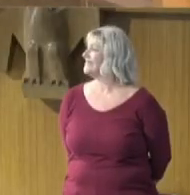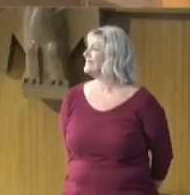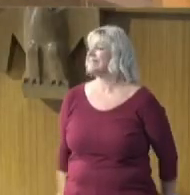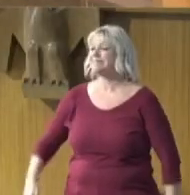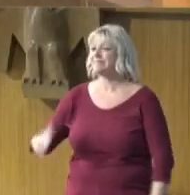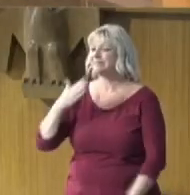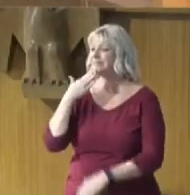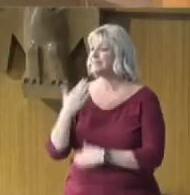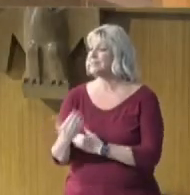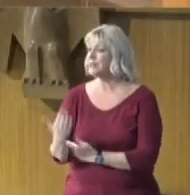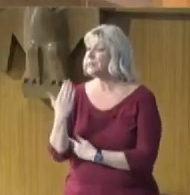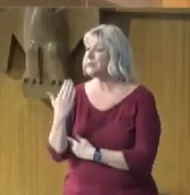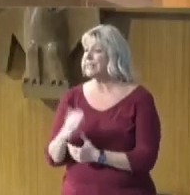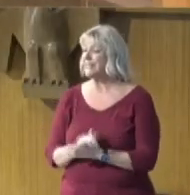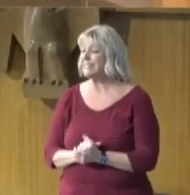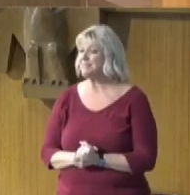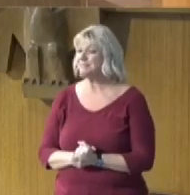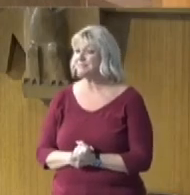Good morning.